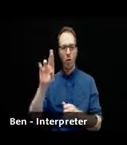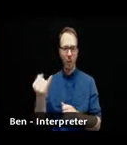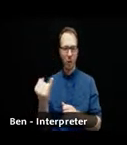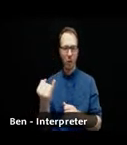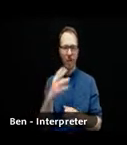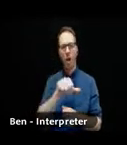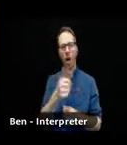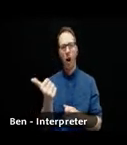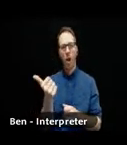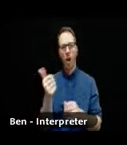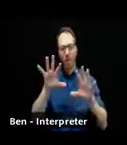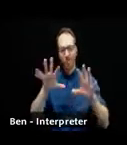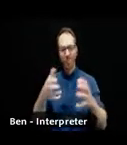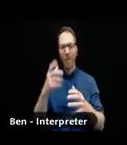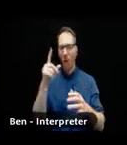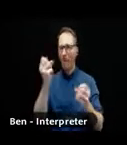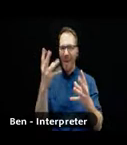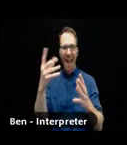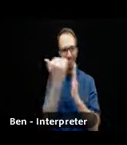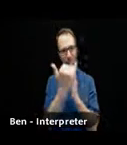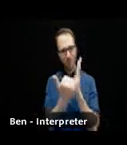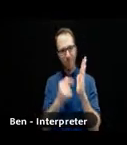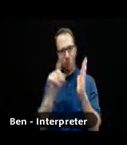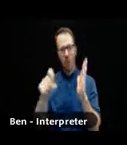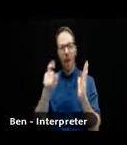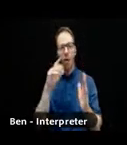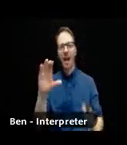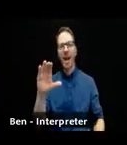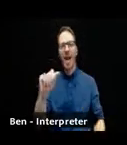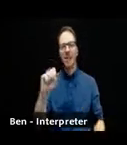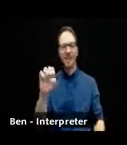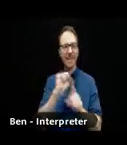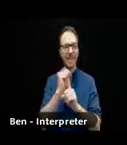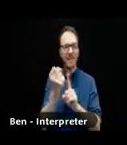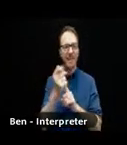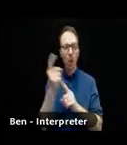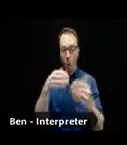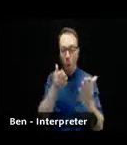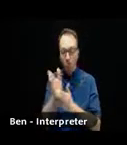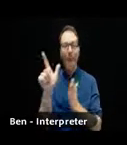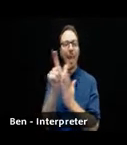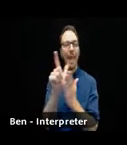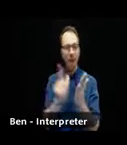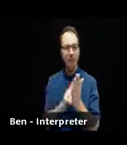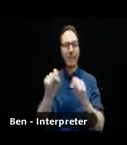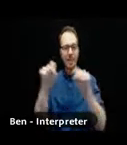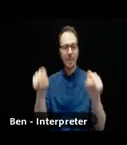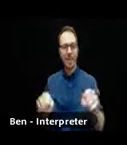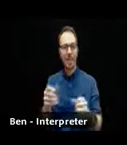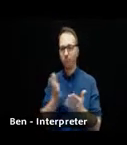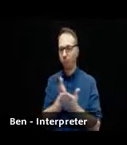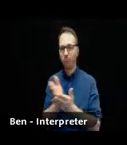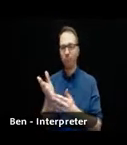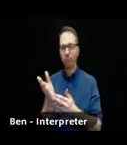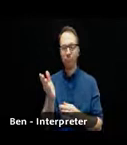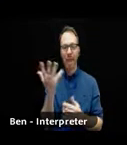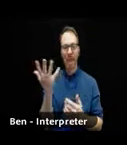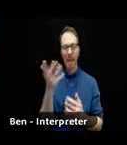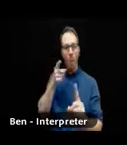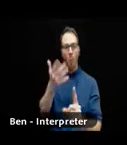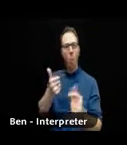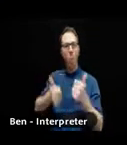of questions actually is for cases that are going through the legal system, and at what point in these cases do